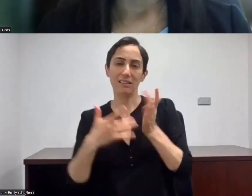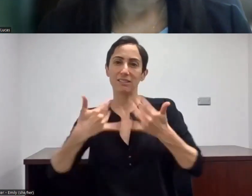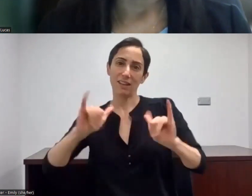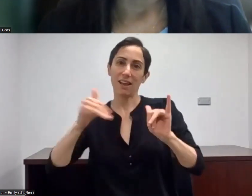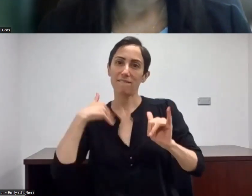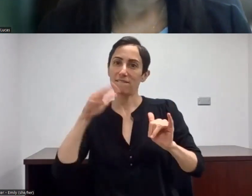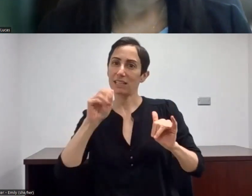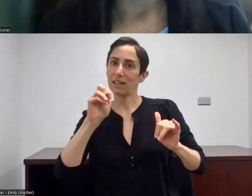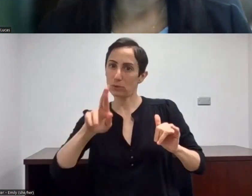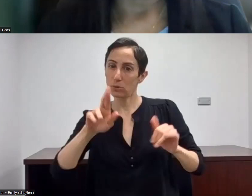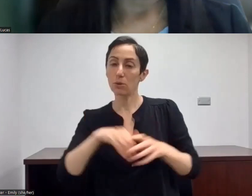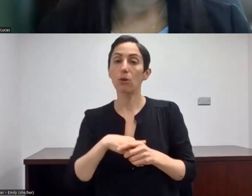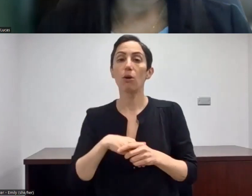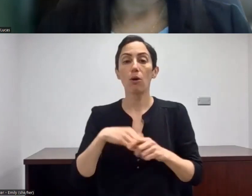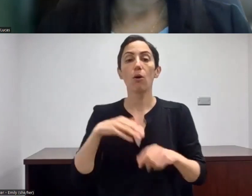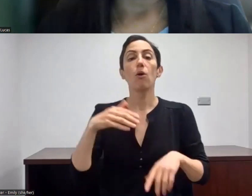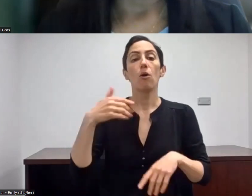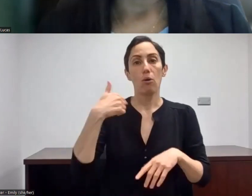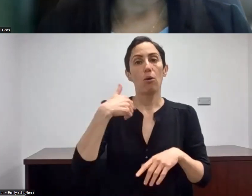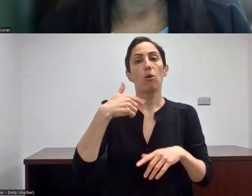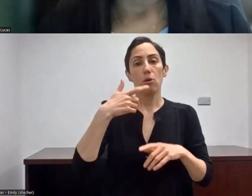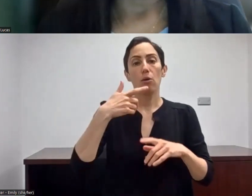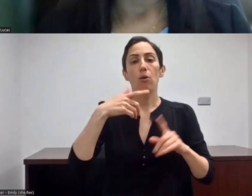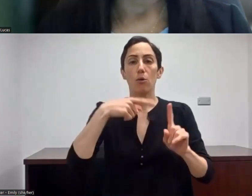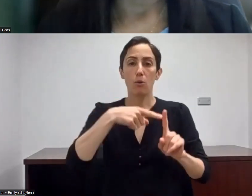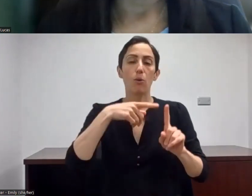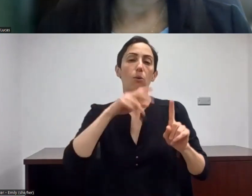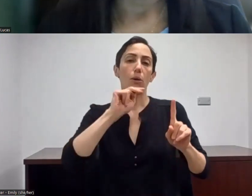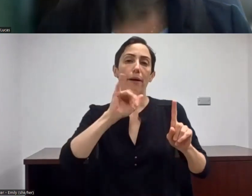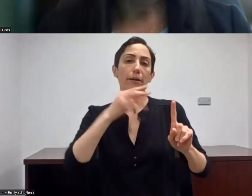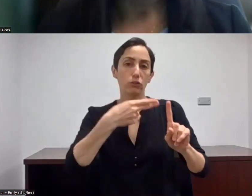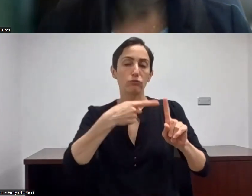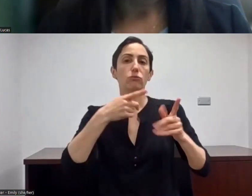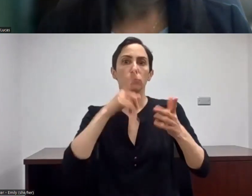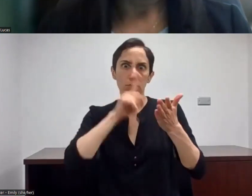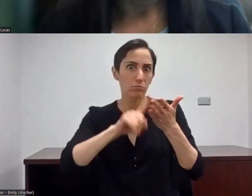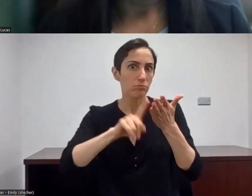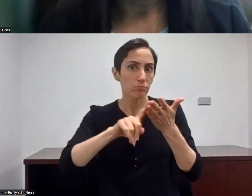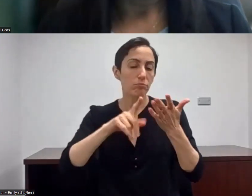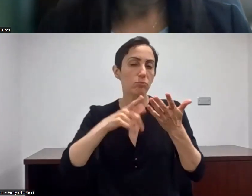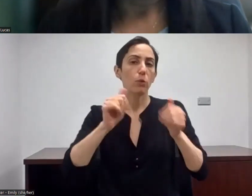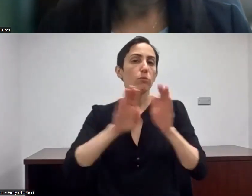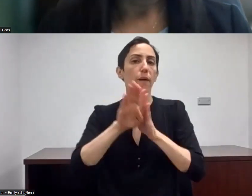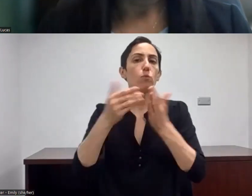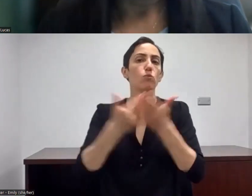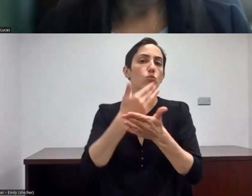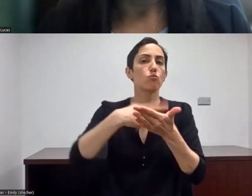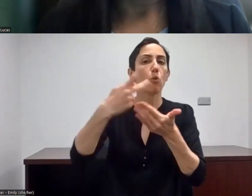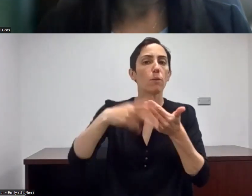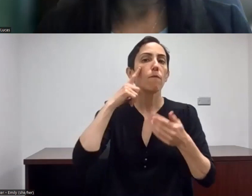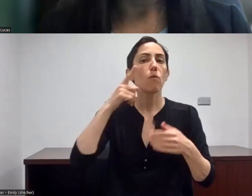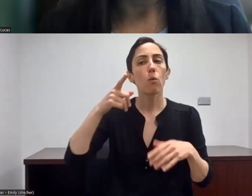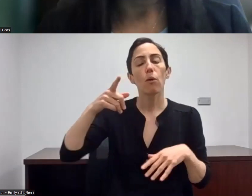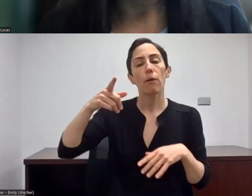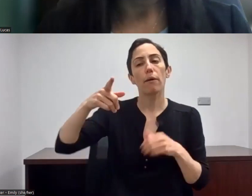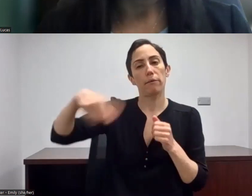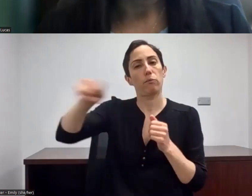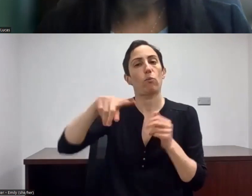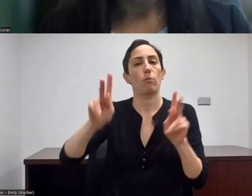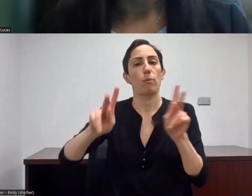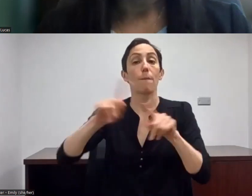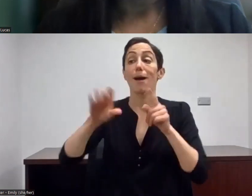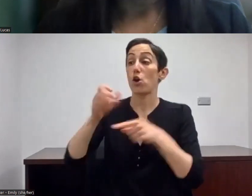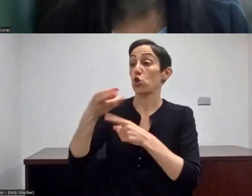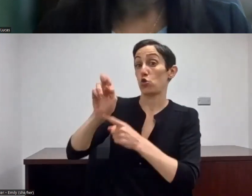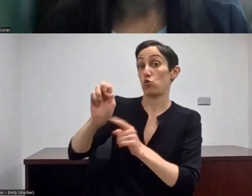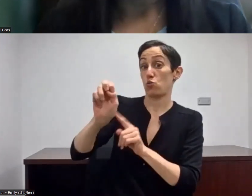is developing new research programs and resources for that group. But cure really is when there's no cancer in the body and that we can't